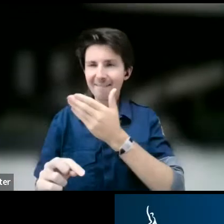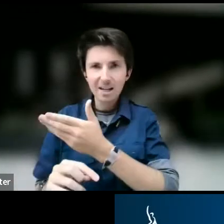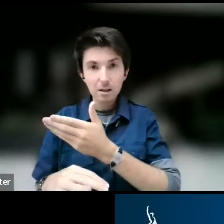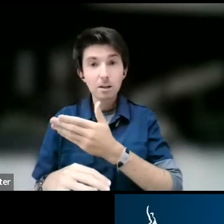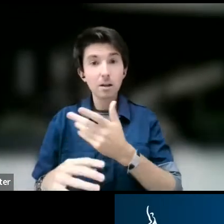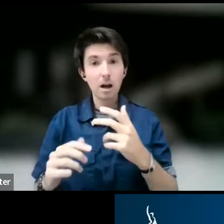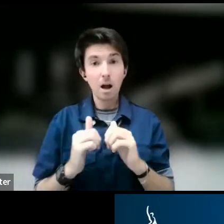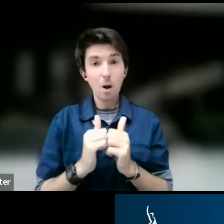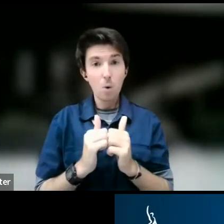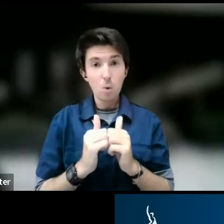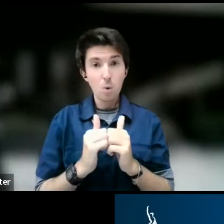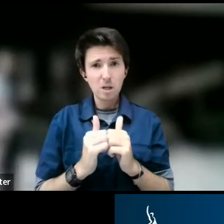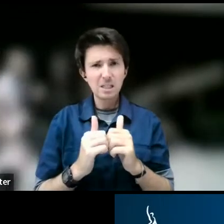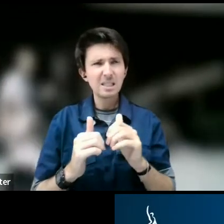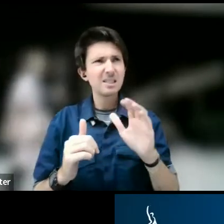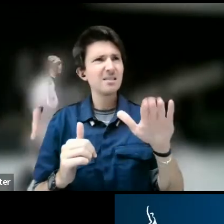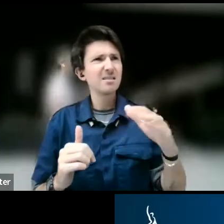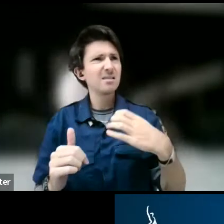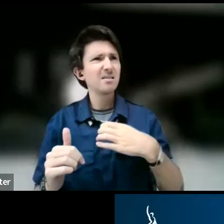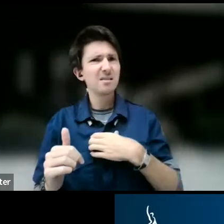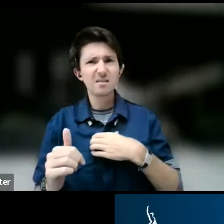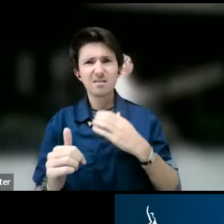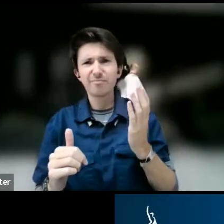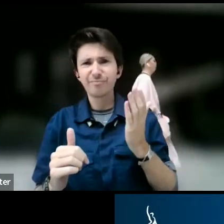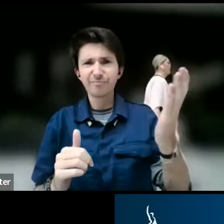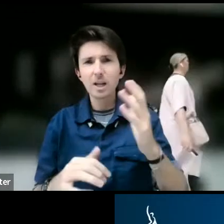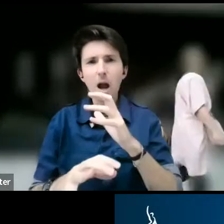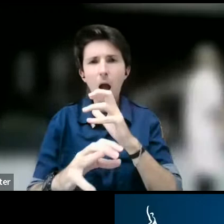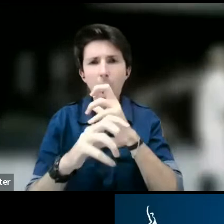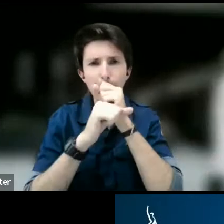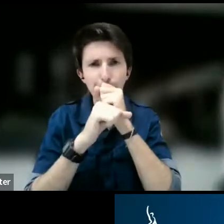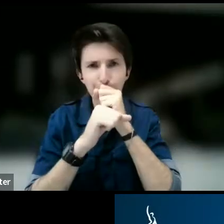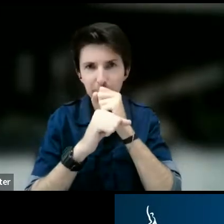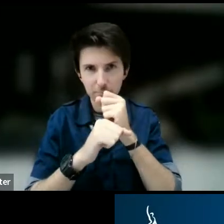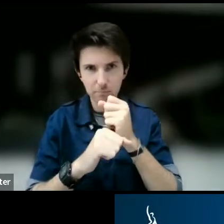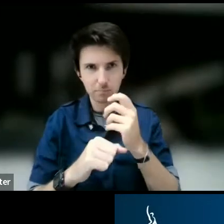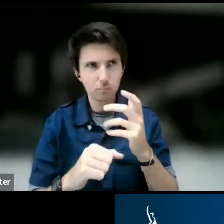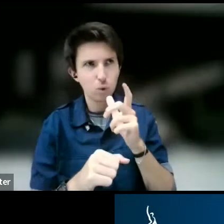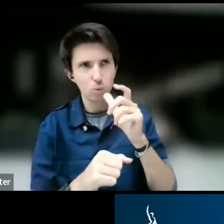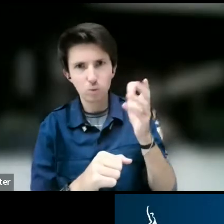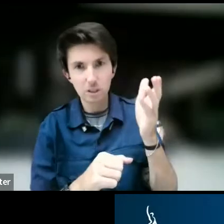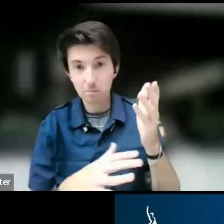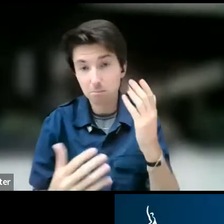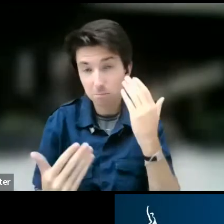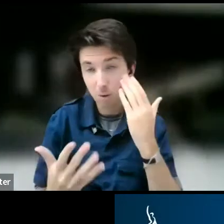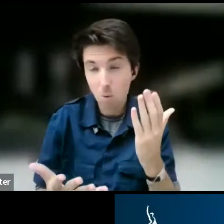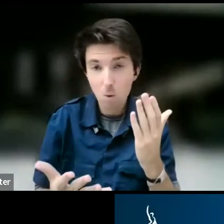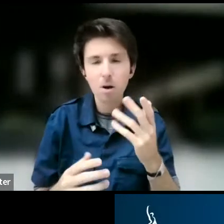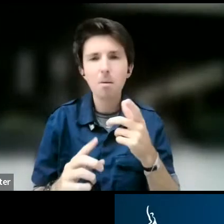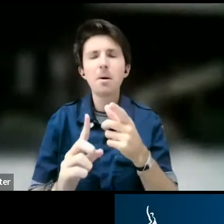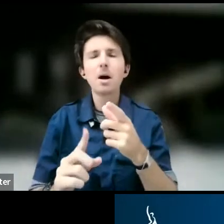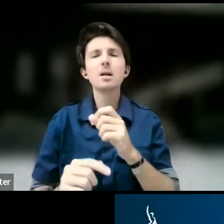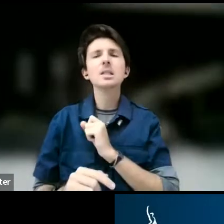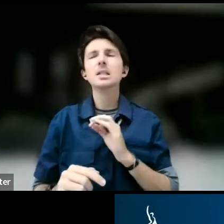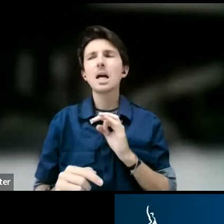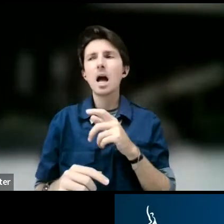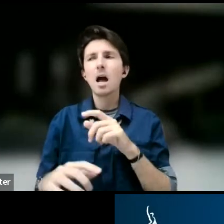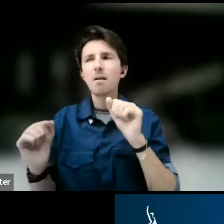this challenge, and that gives staff the opportunity to step in and do something. If they don't know that something's going on,